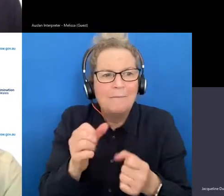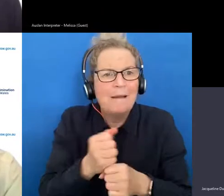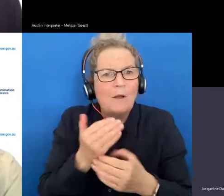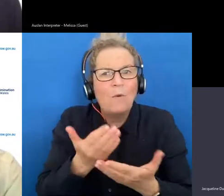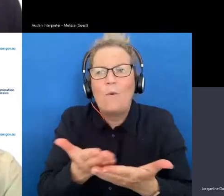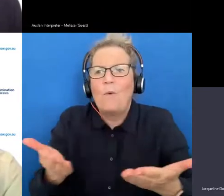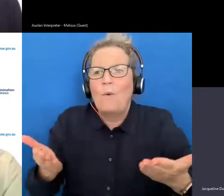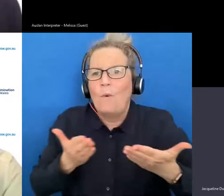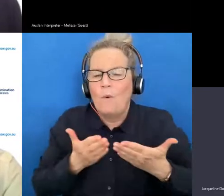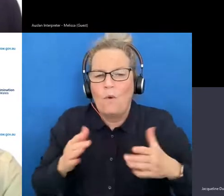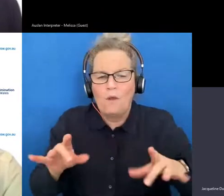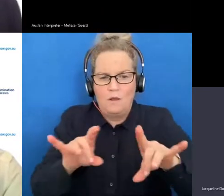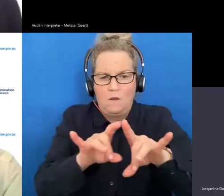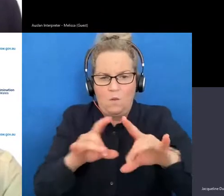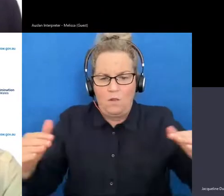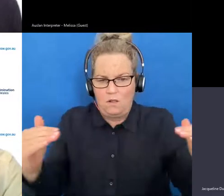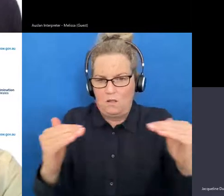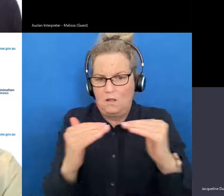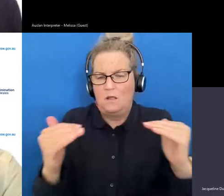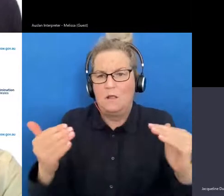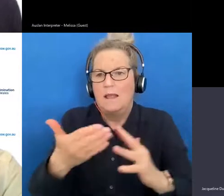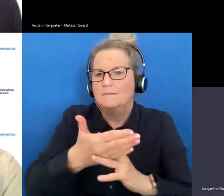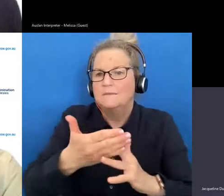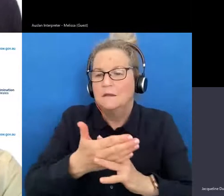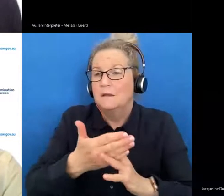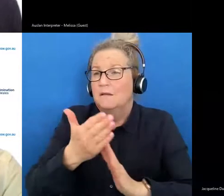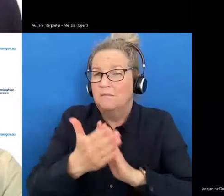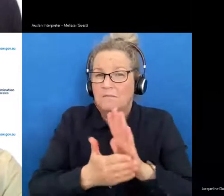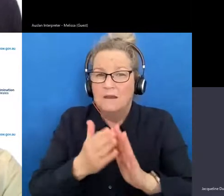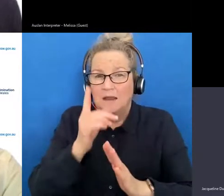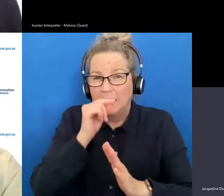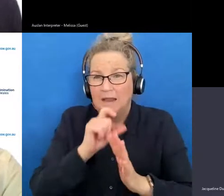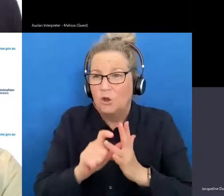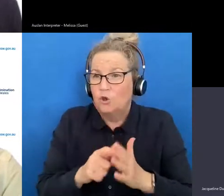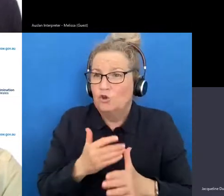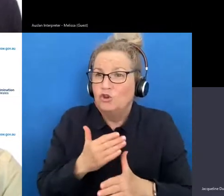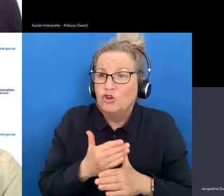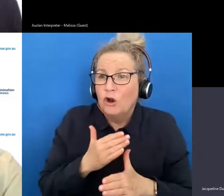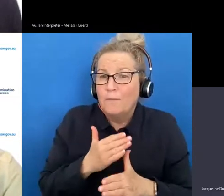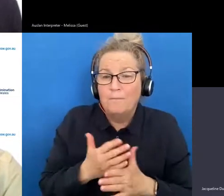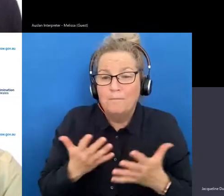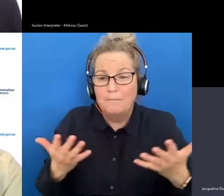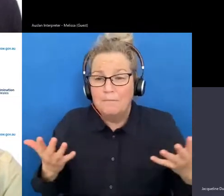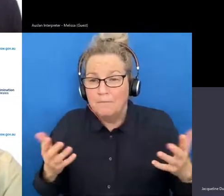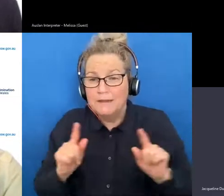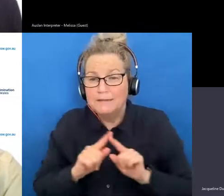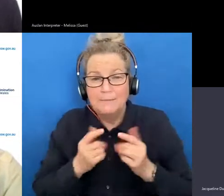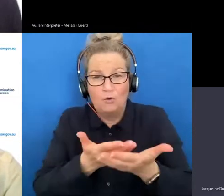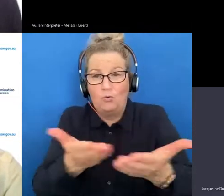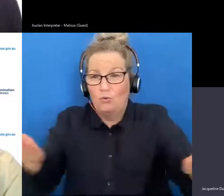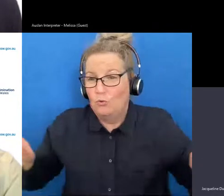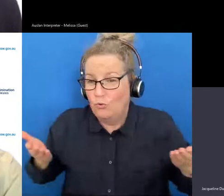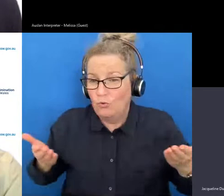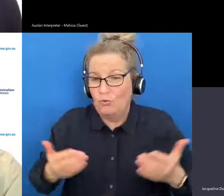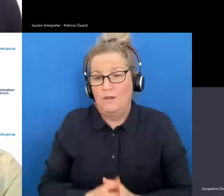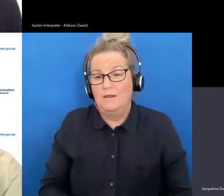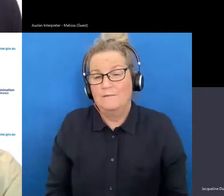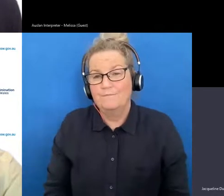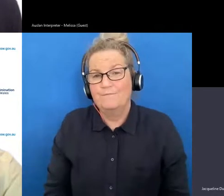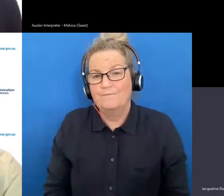access and equal ability to do our job you know, to do our job like everyone else. And I